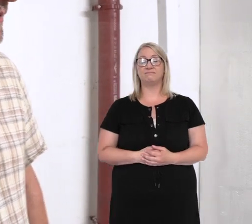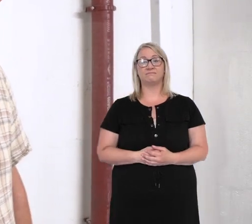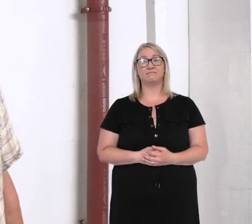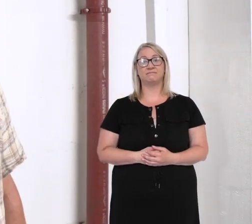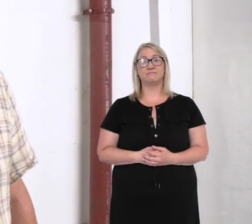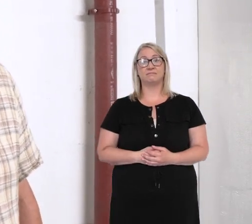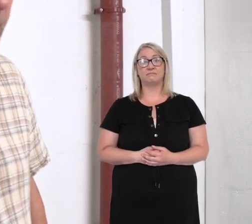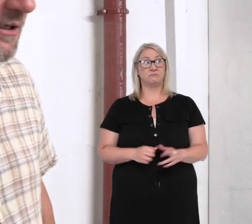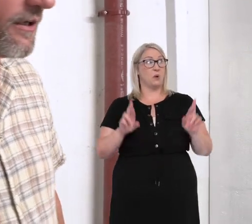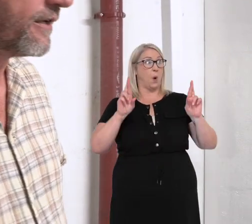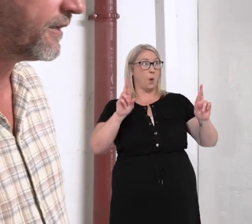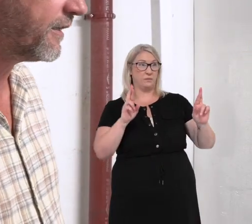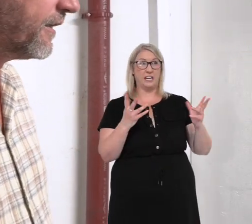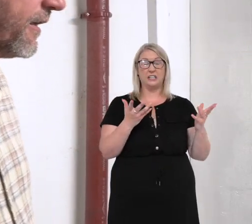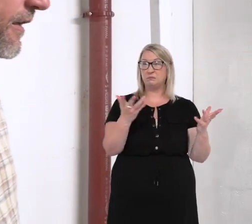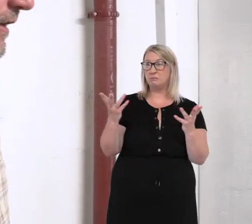I hope that's been of use,